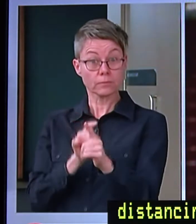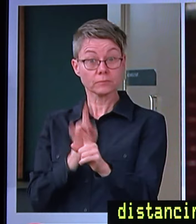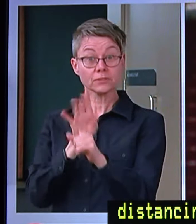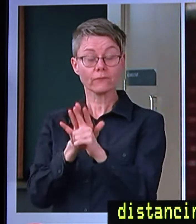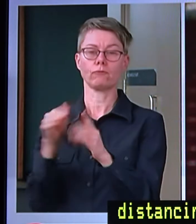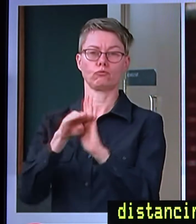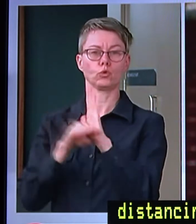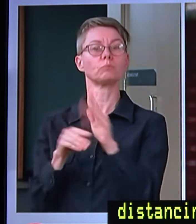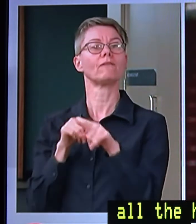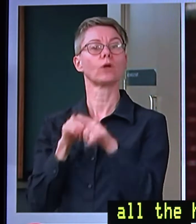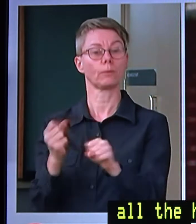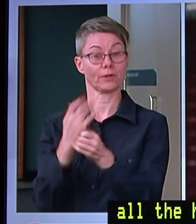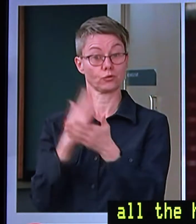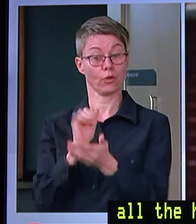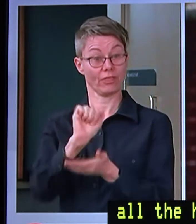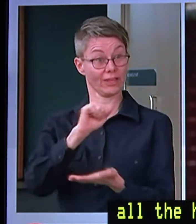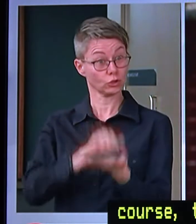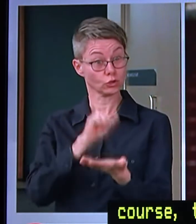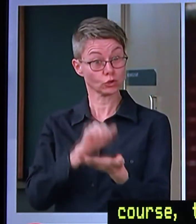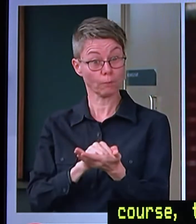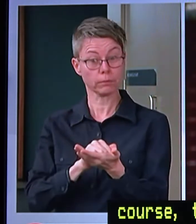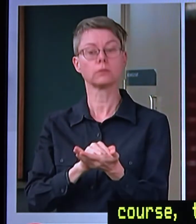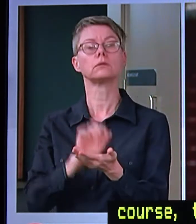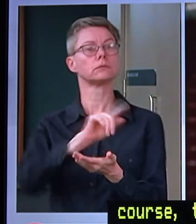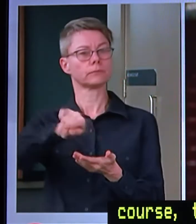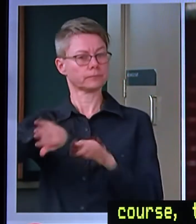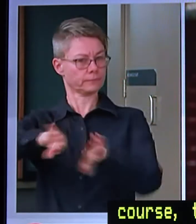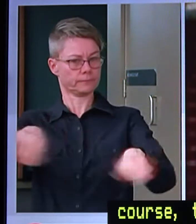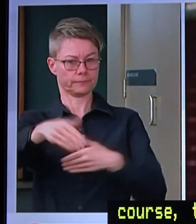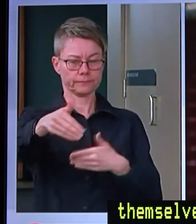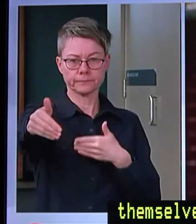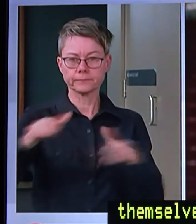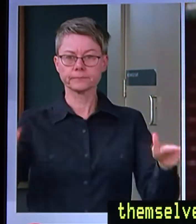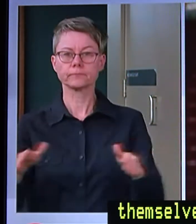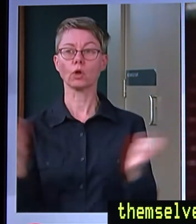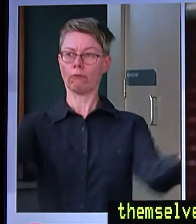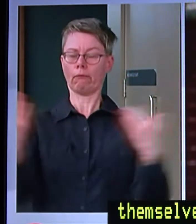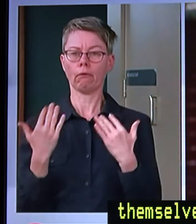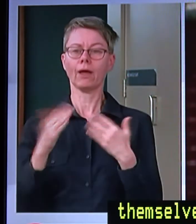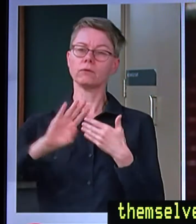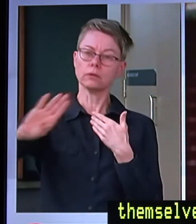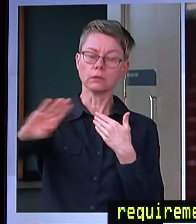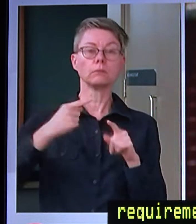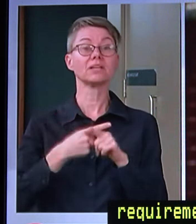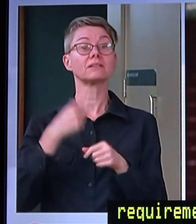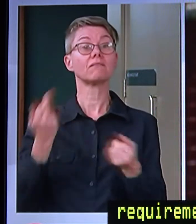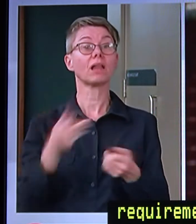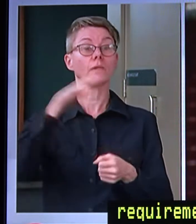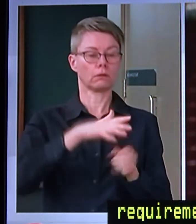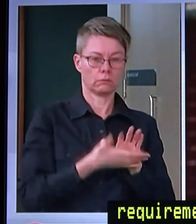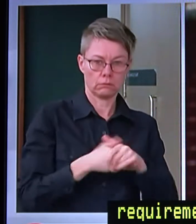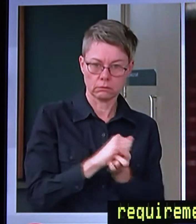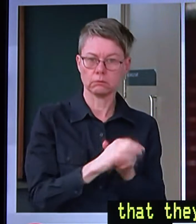themselves have to follow those requirements in terms of making sure they have social distancing in their stores. They also have hand